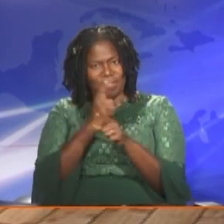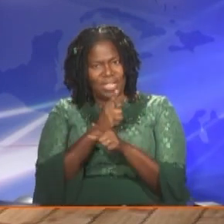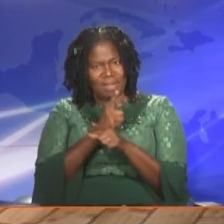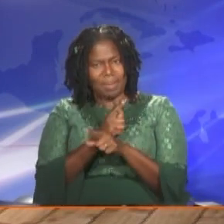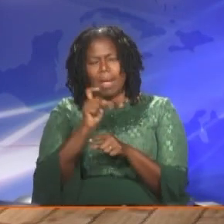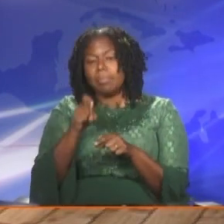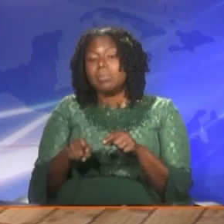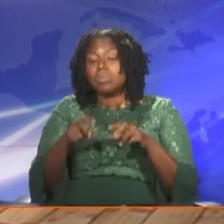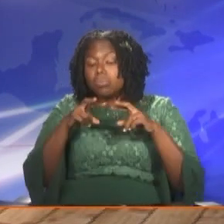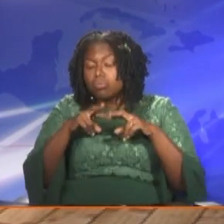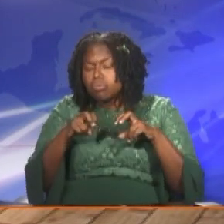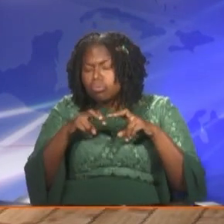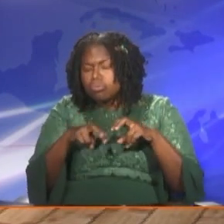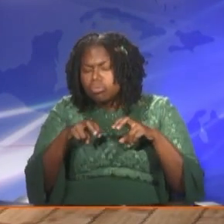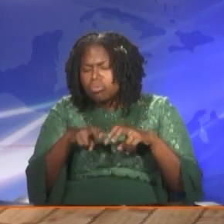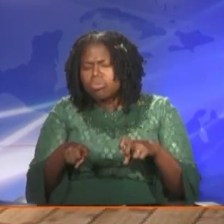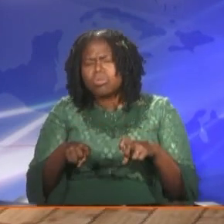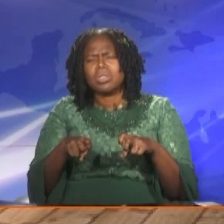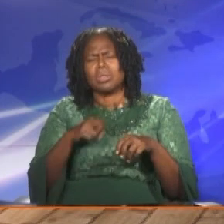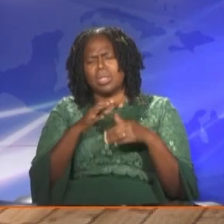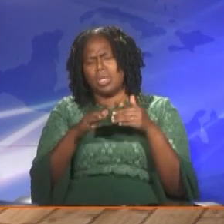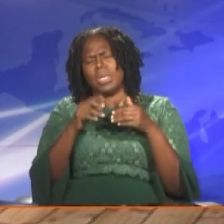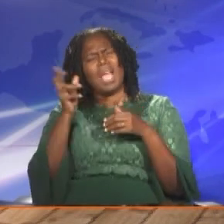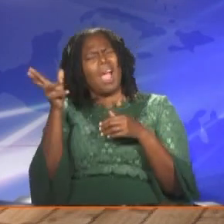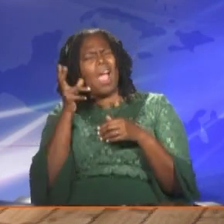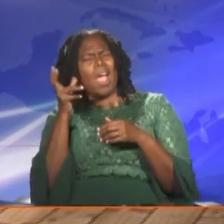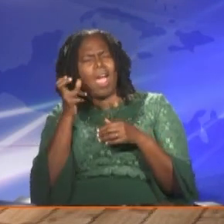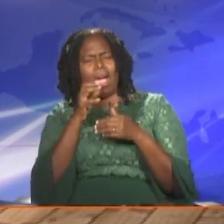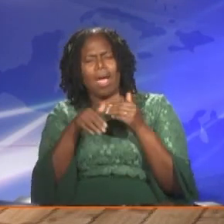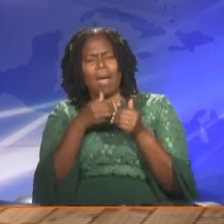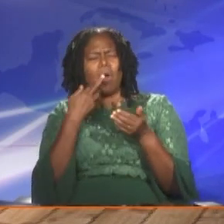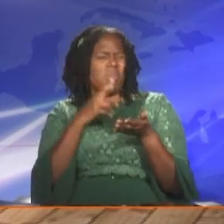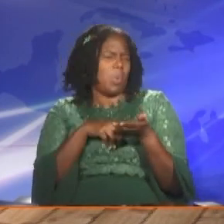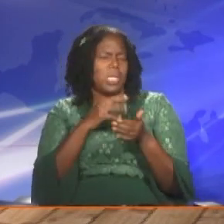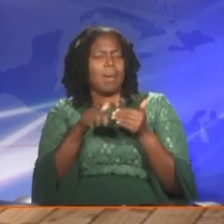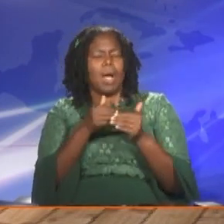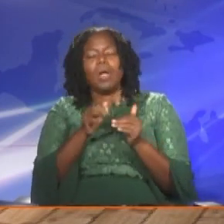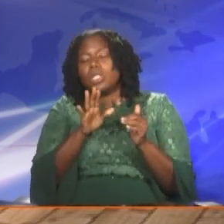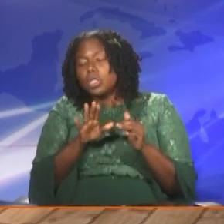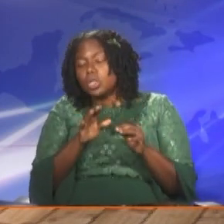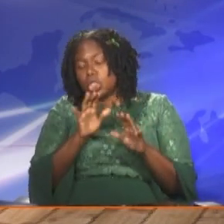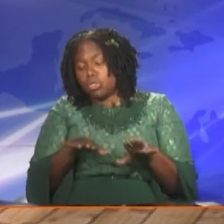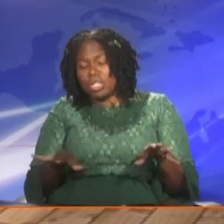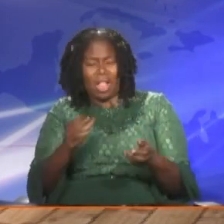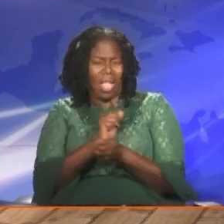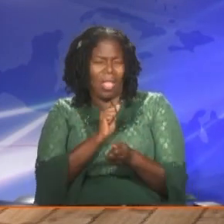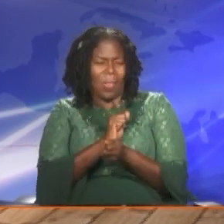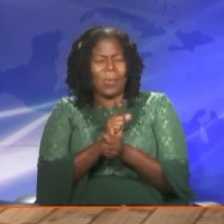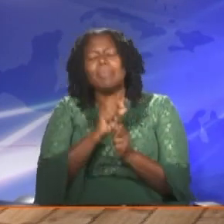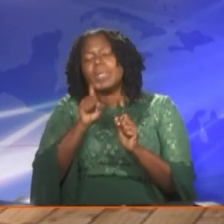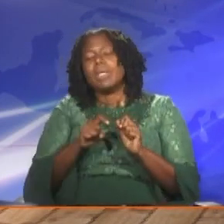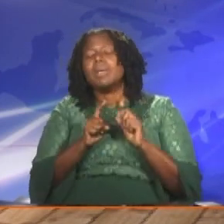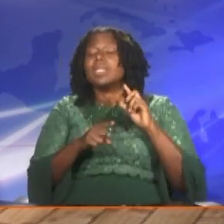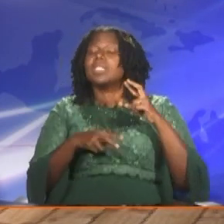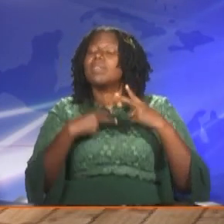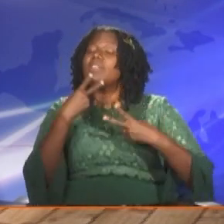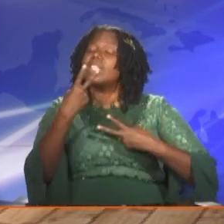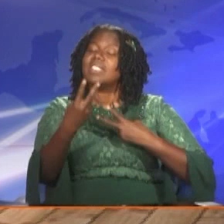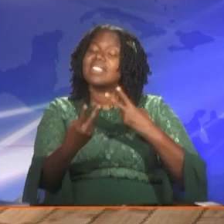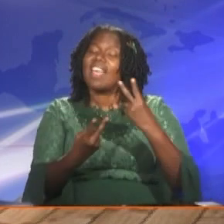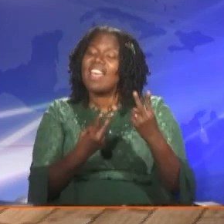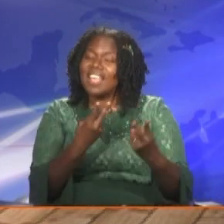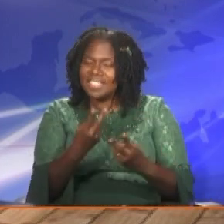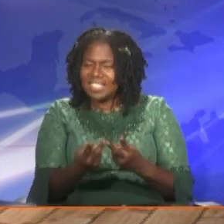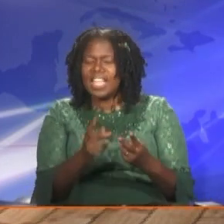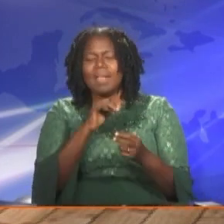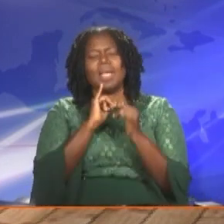reports of child labor. So when reports come in, labor inspectors would visit the location. They would interview the